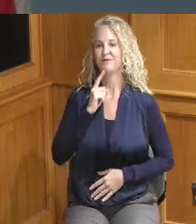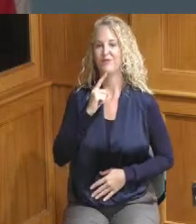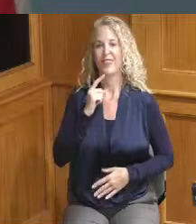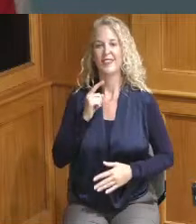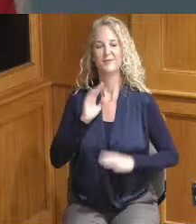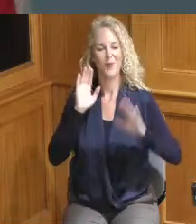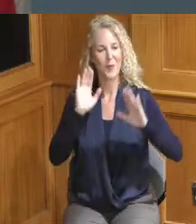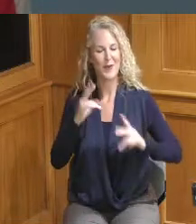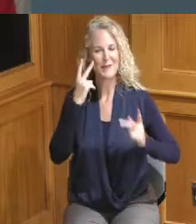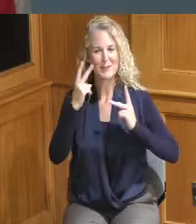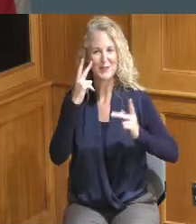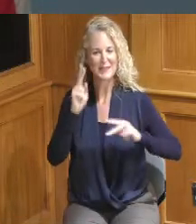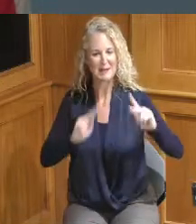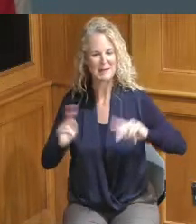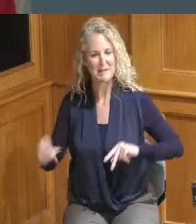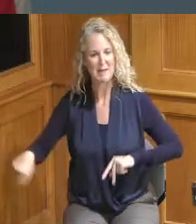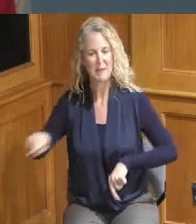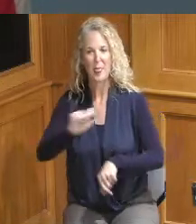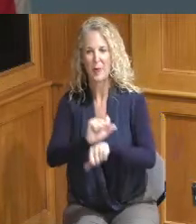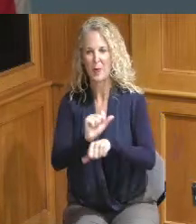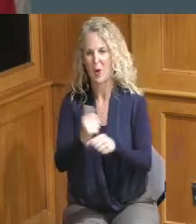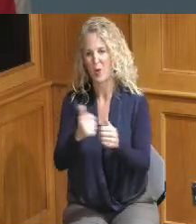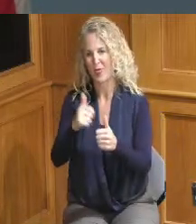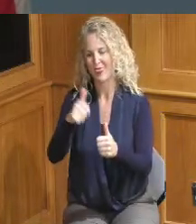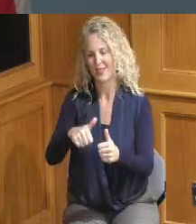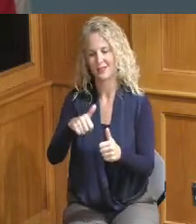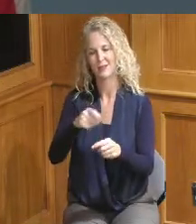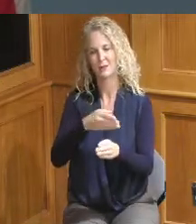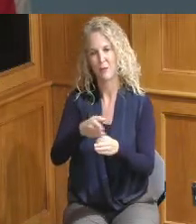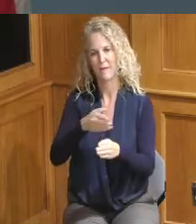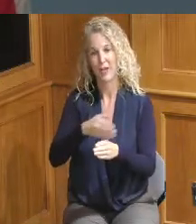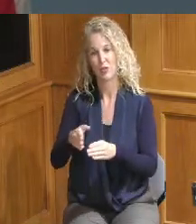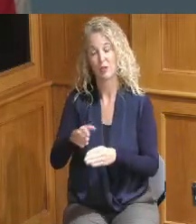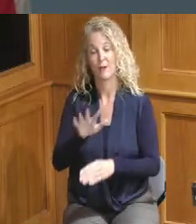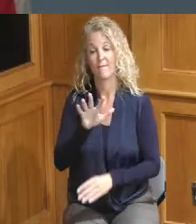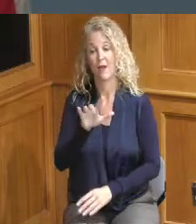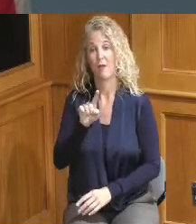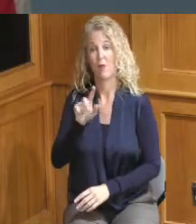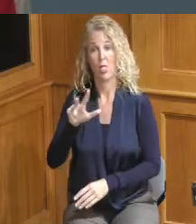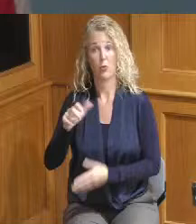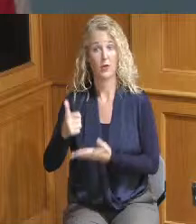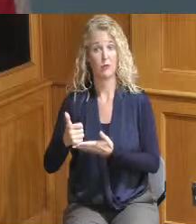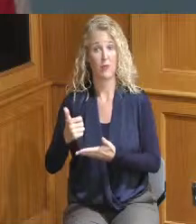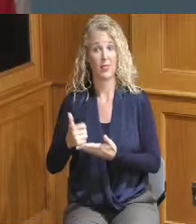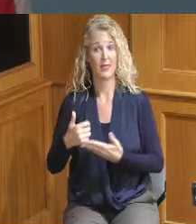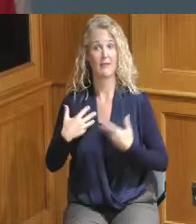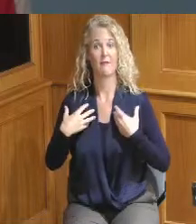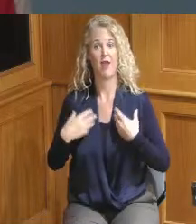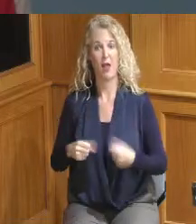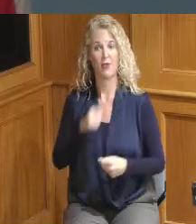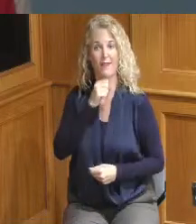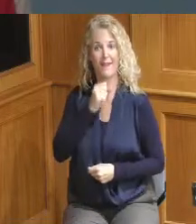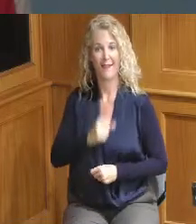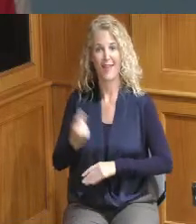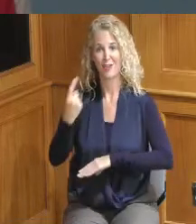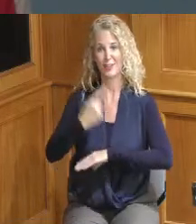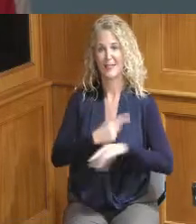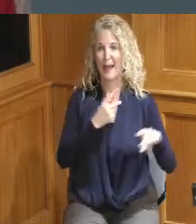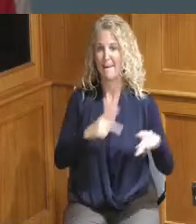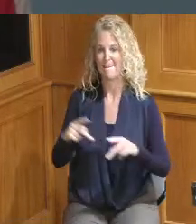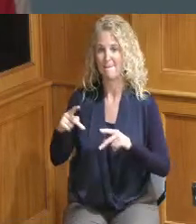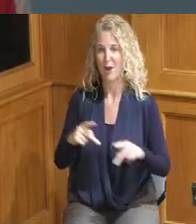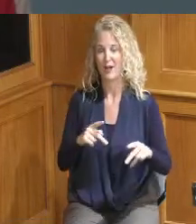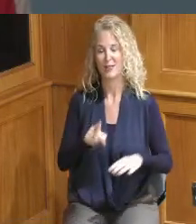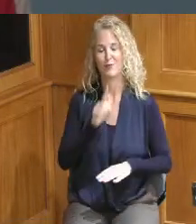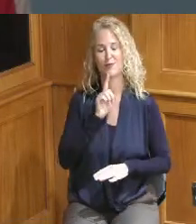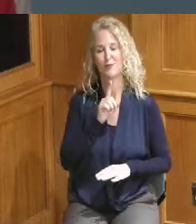many people there that work in the field. And then the 513 Relief Healthy Aging Day party at the Word of Deliverance